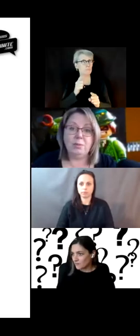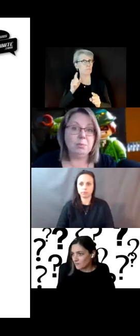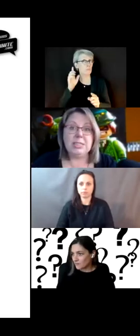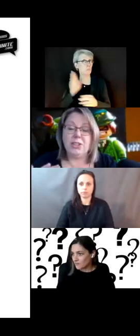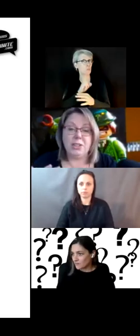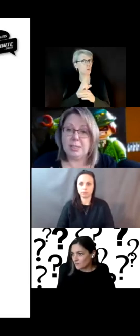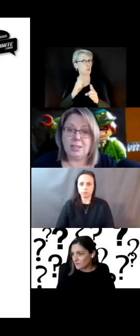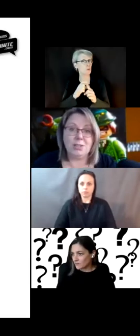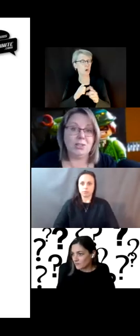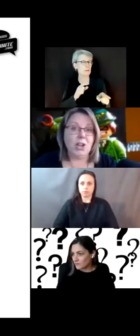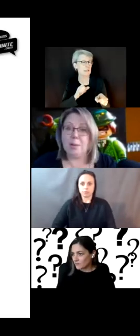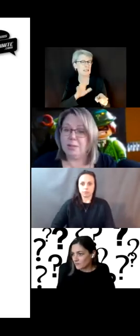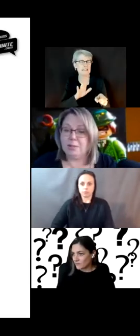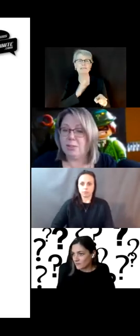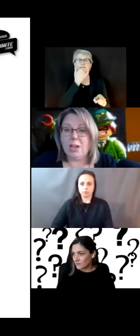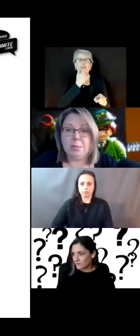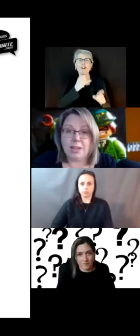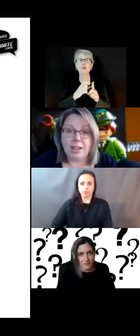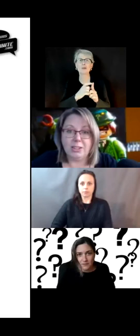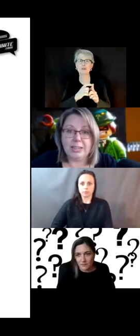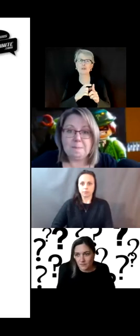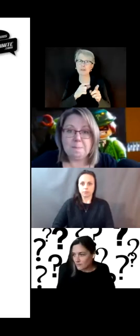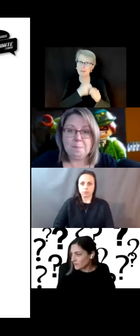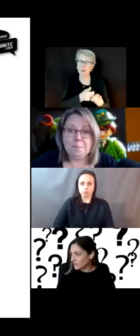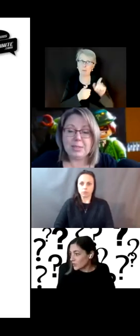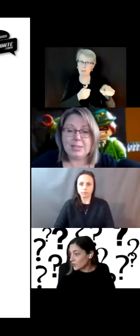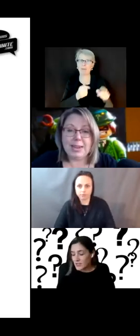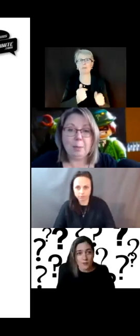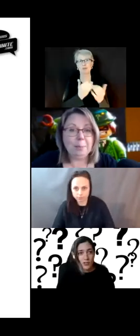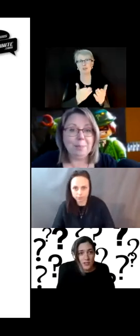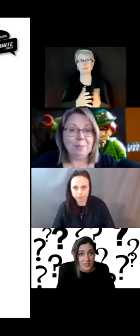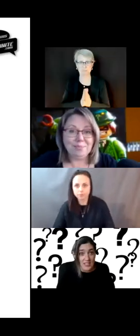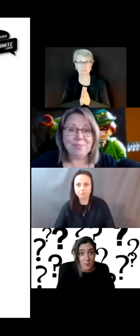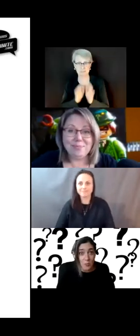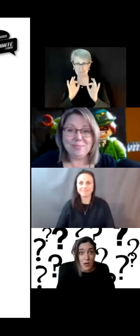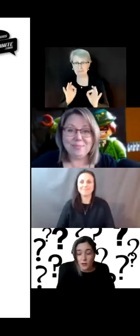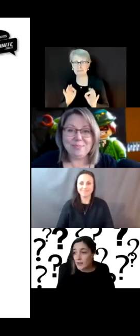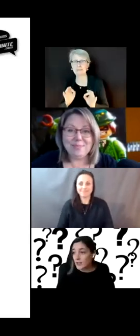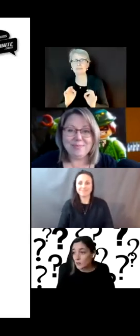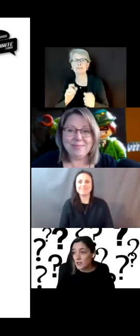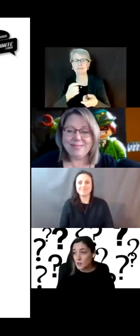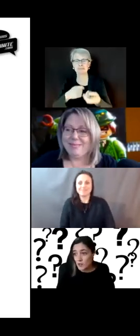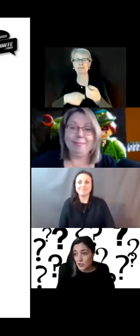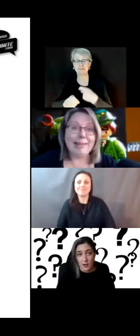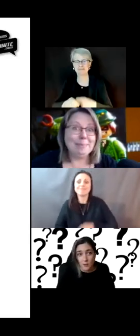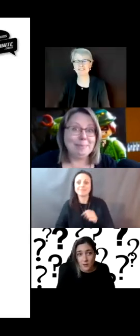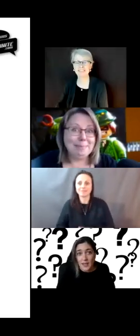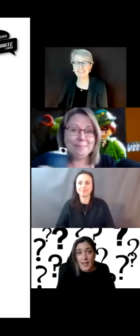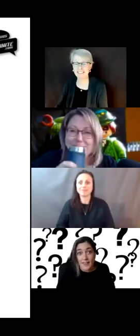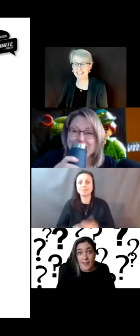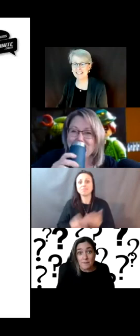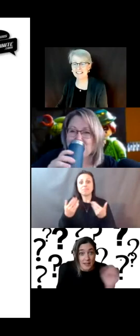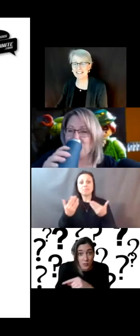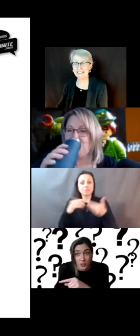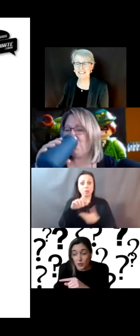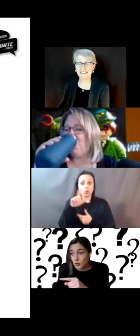you position the business or talk about the gallery. Good stuff. Do you need a sip of water? And I'm going to read this question out, and